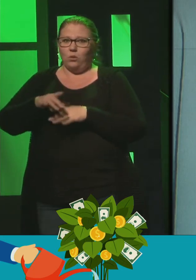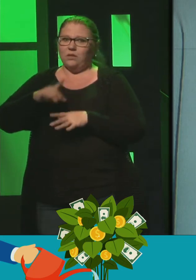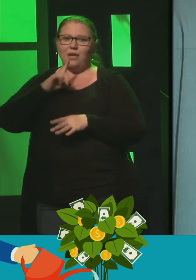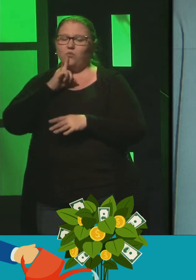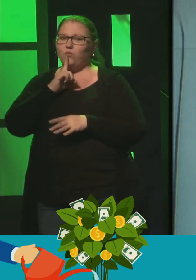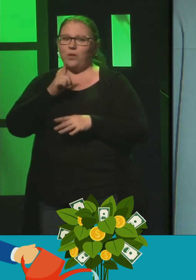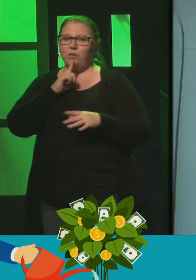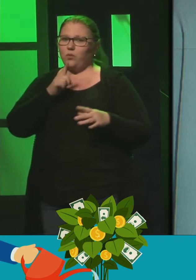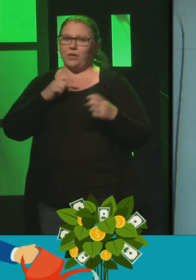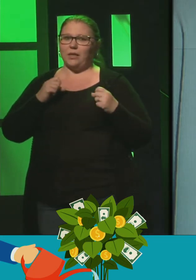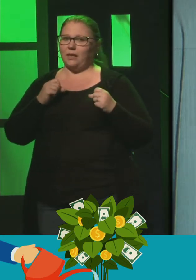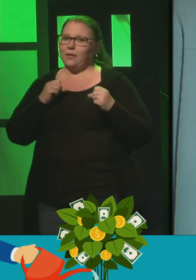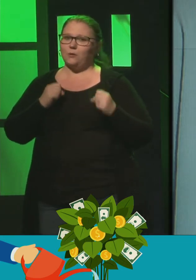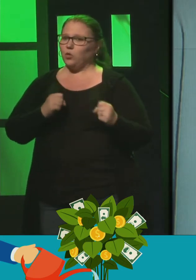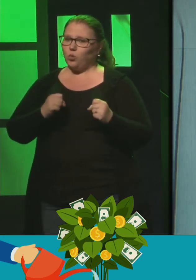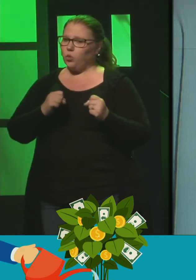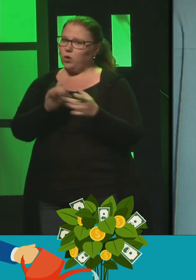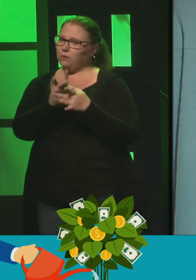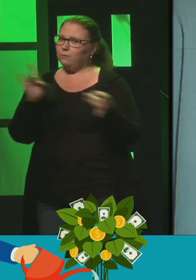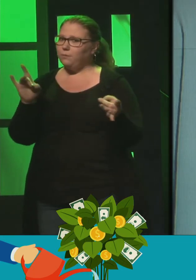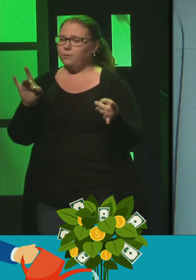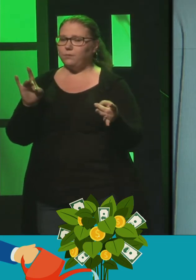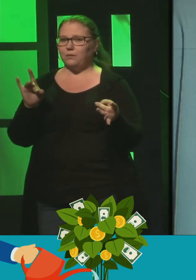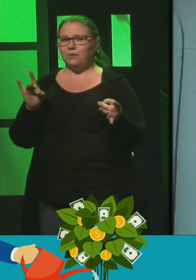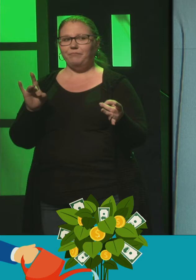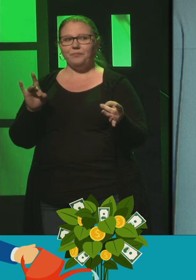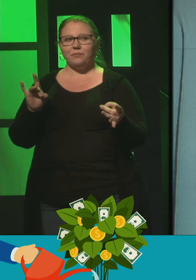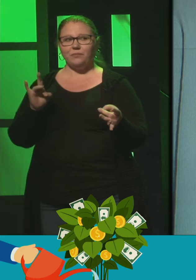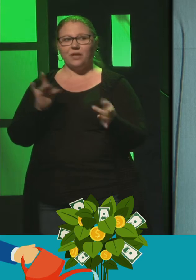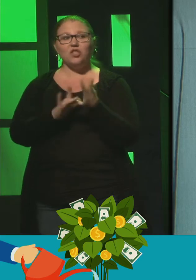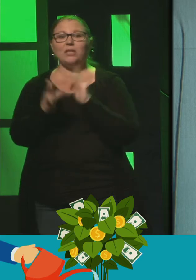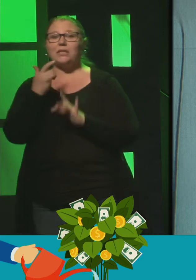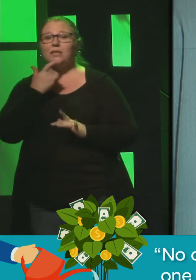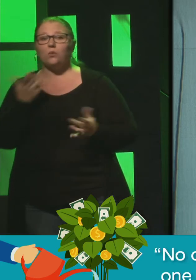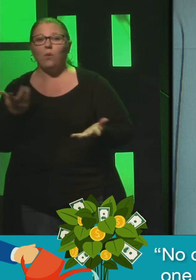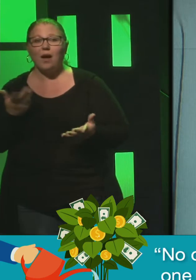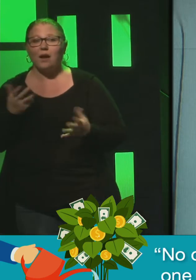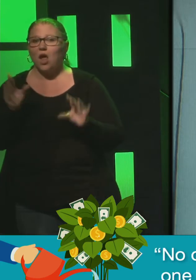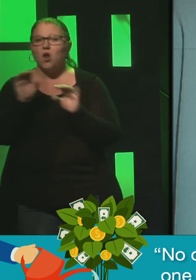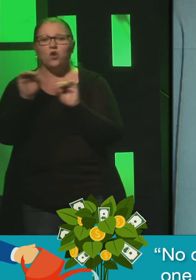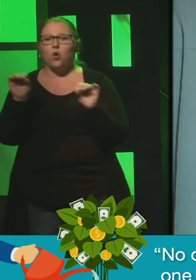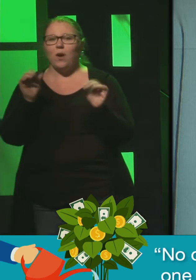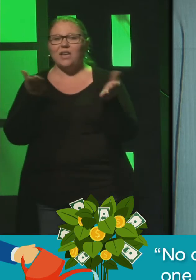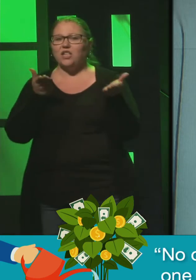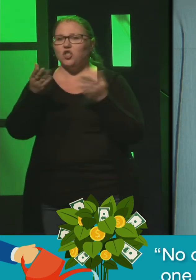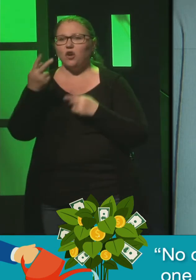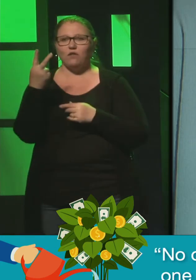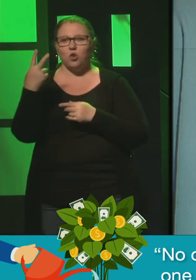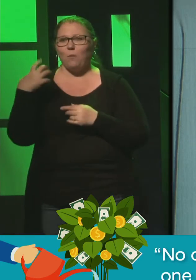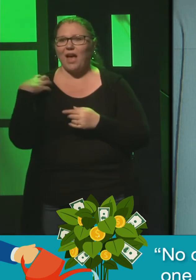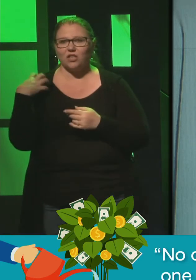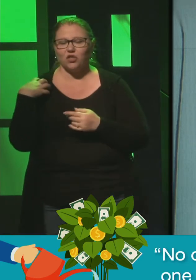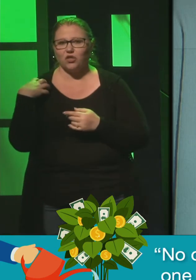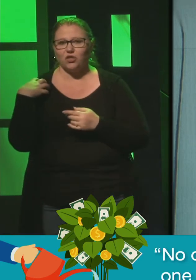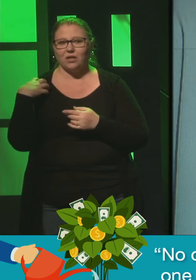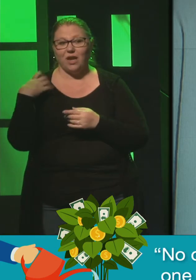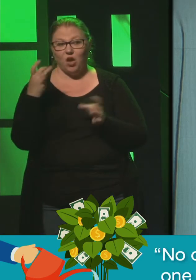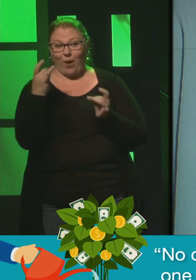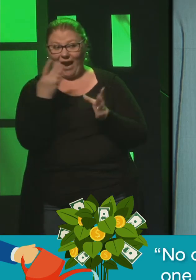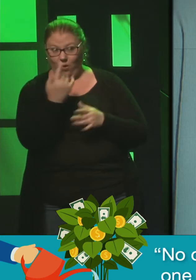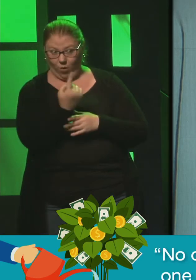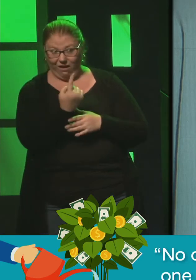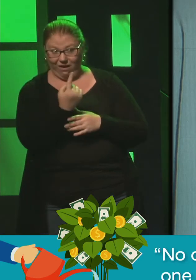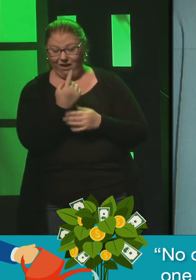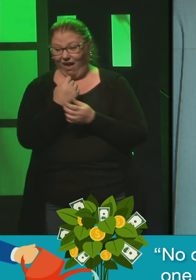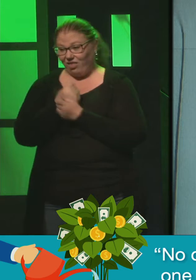is total tweetable stuff. Like, Jesus says this, no one can serve two masters. He will either hate